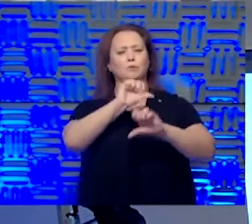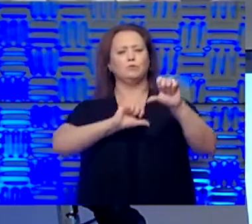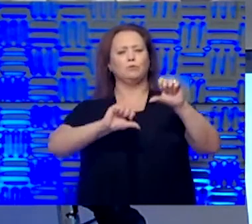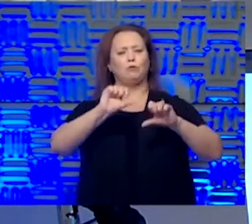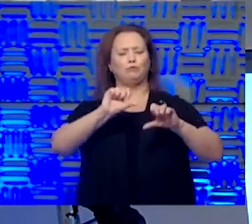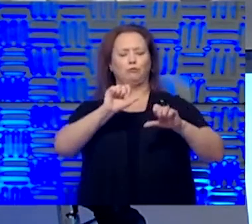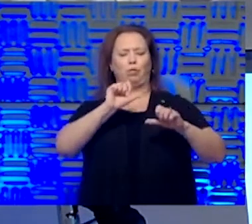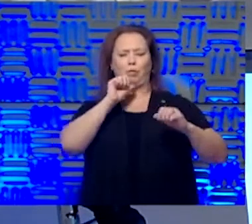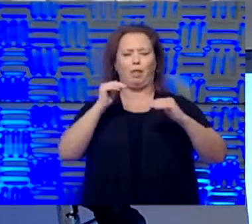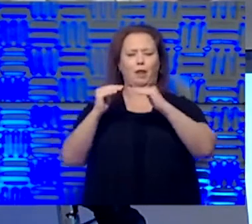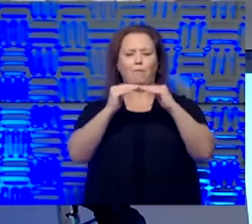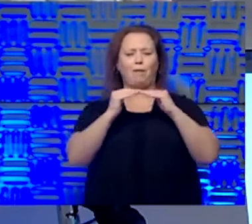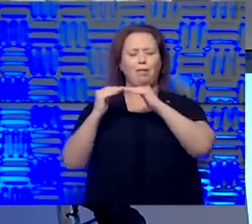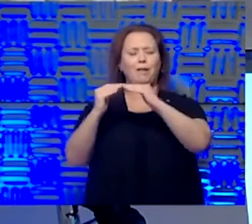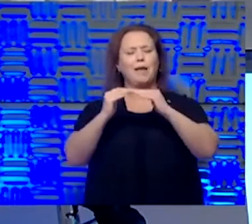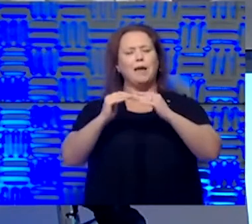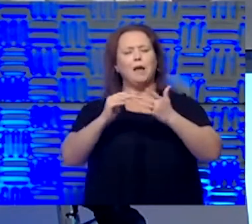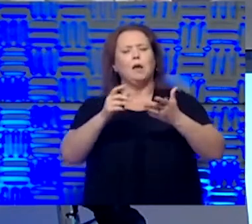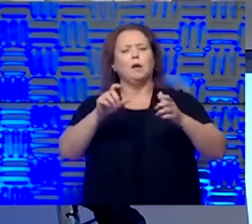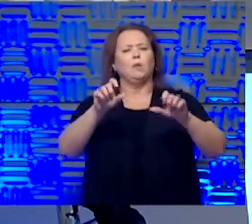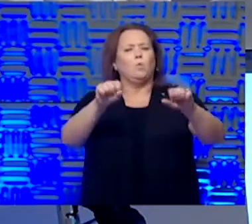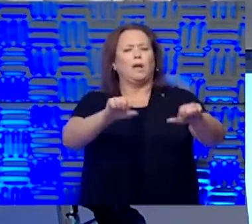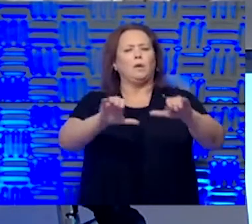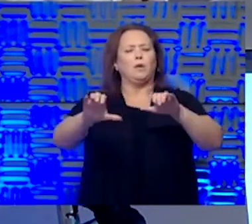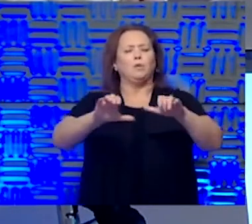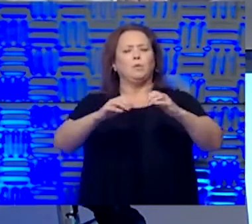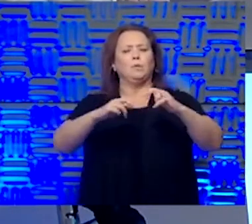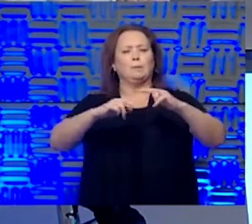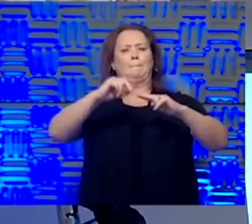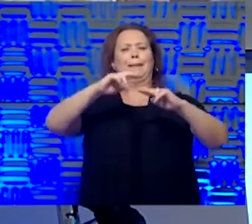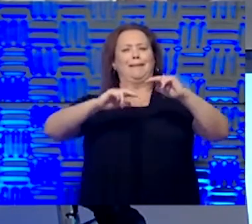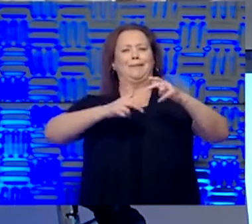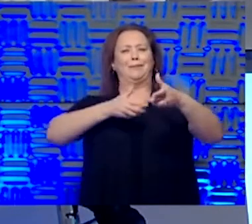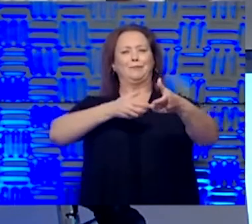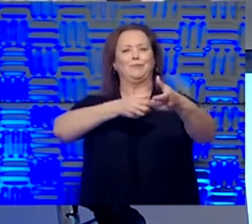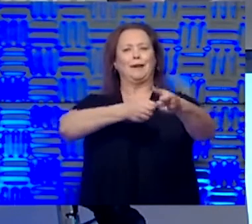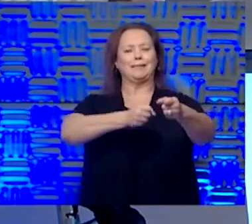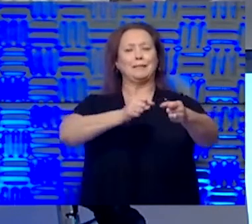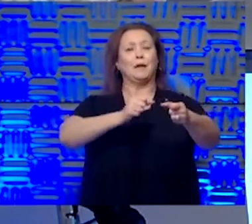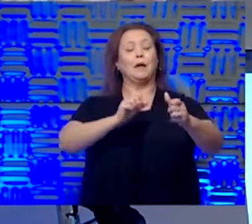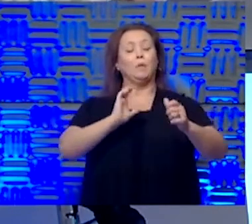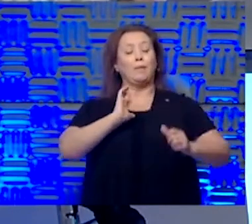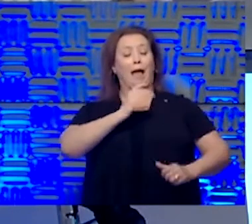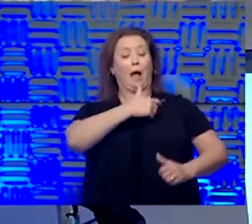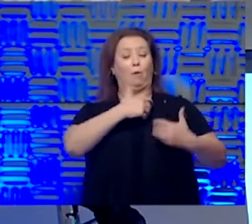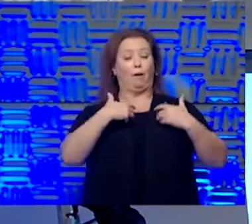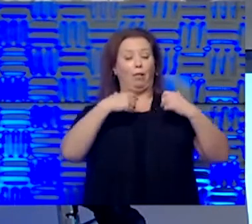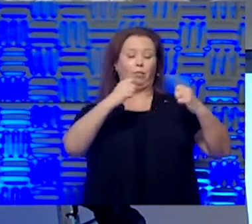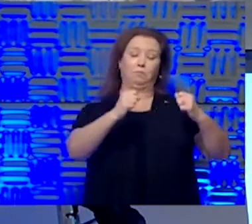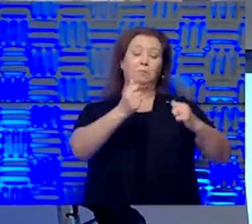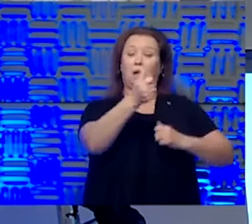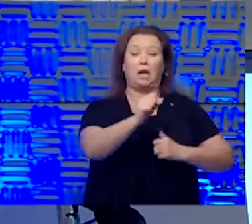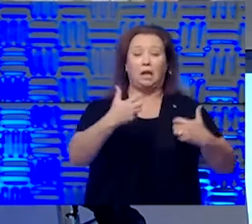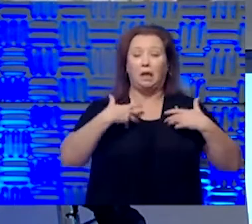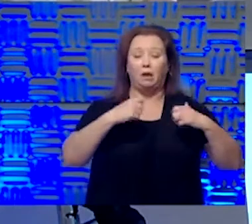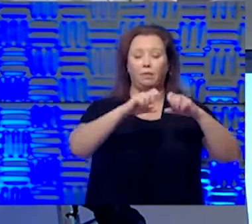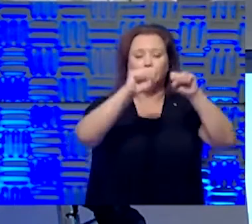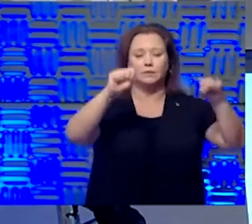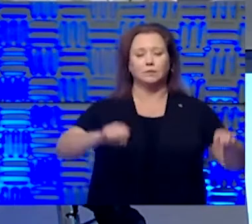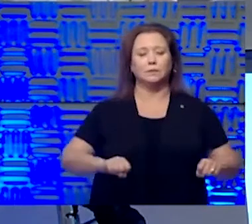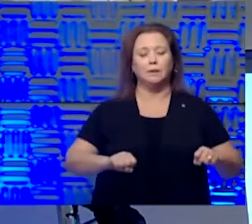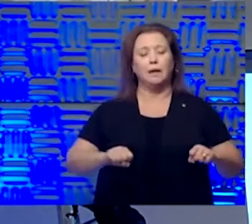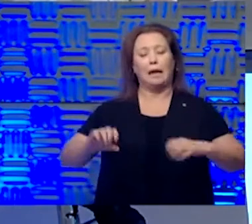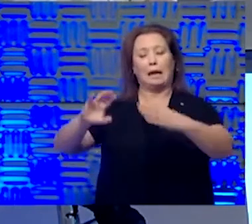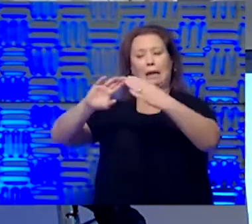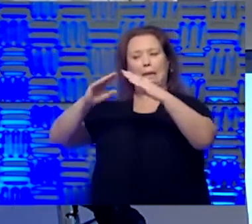be done, do you think, to help build trust between our health system, or really any health system, and a community